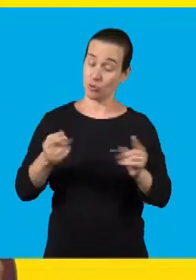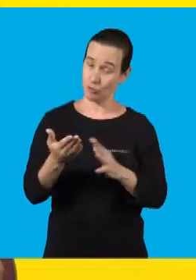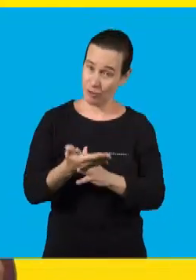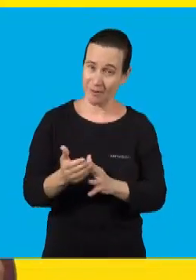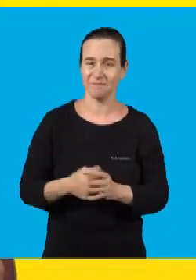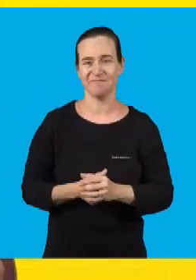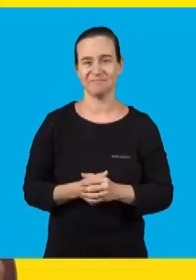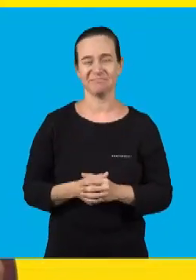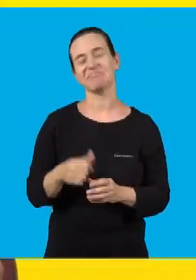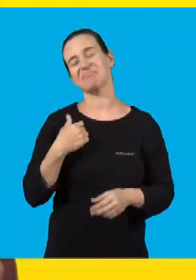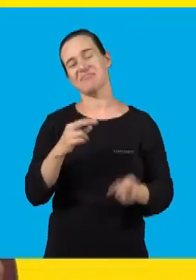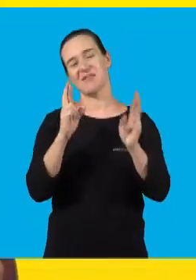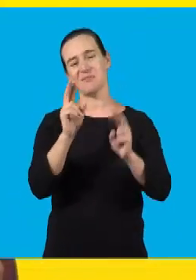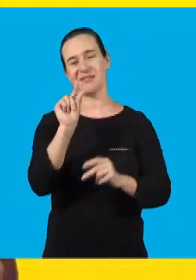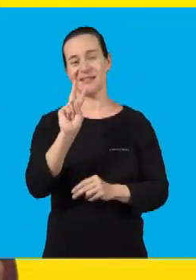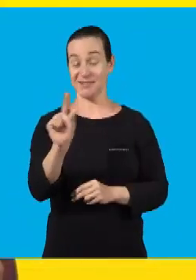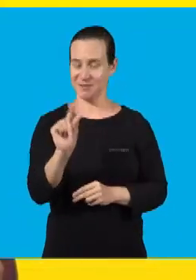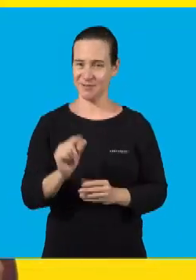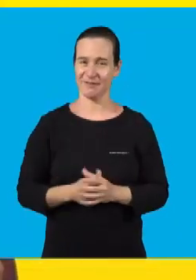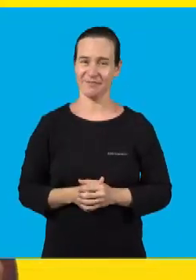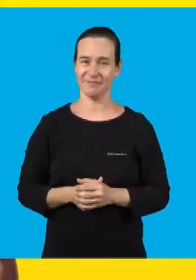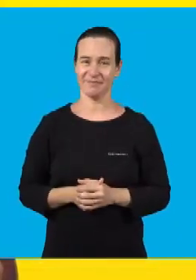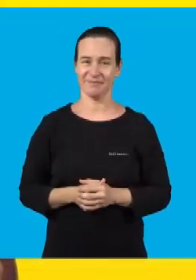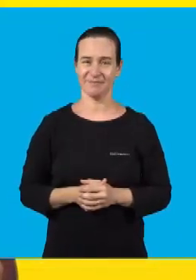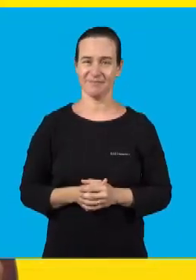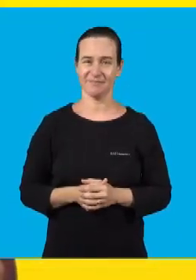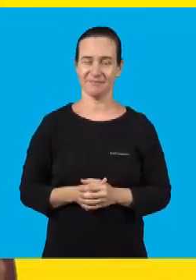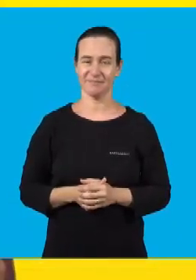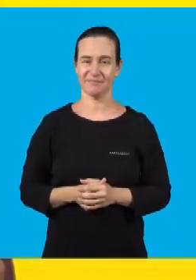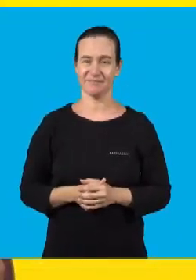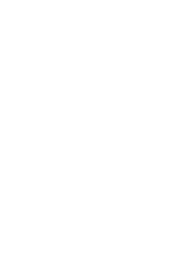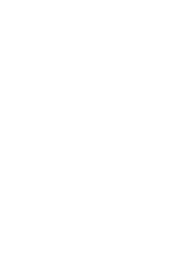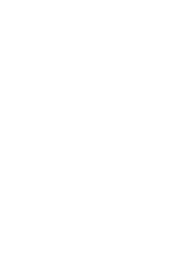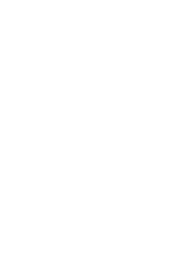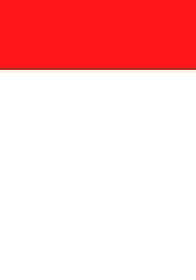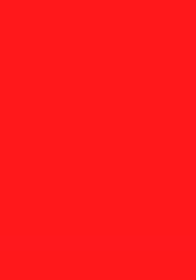Learners, that takes us to a short ad break. I hope to see you shortly.